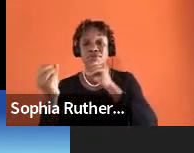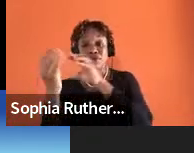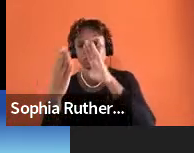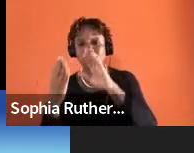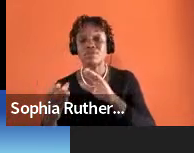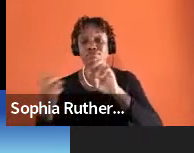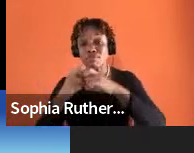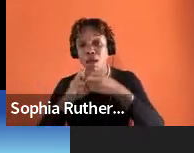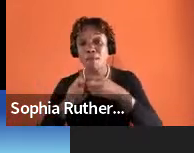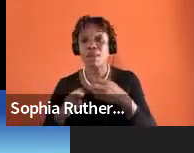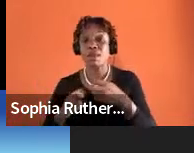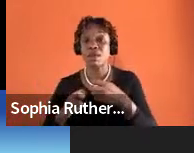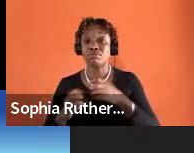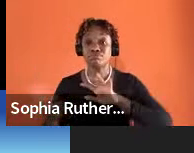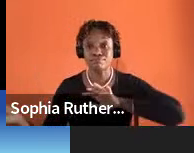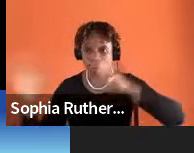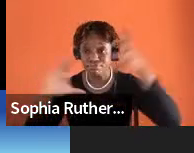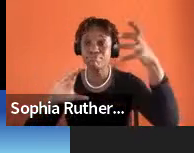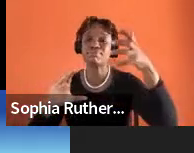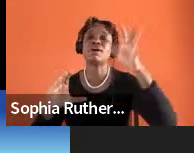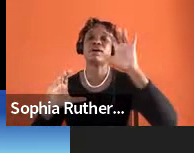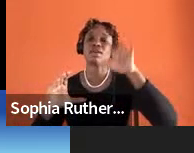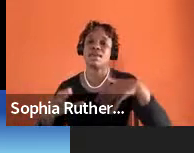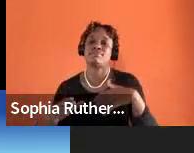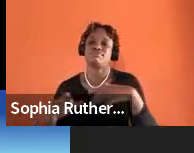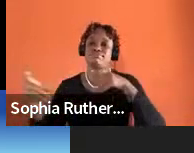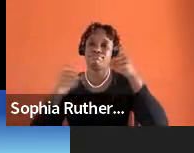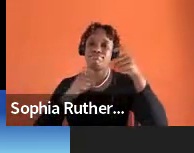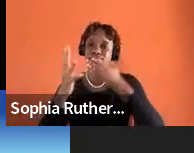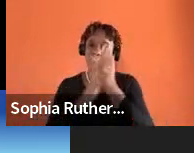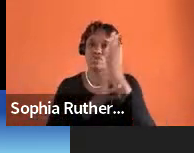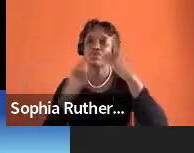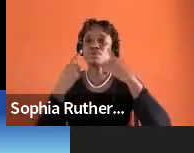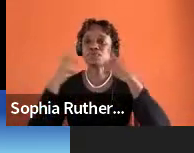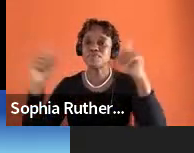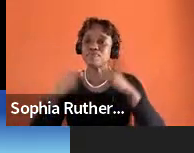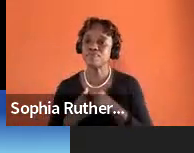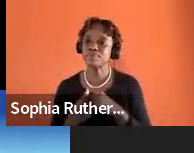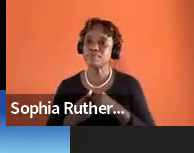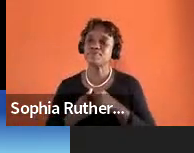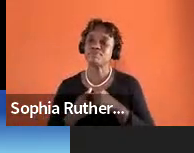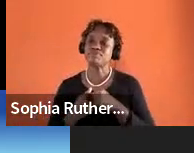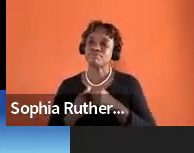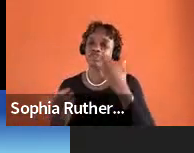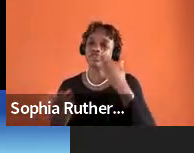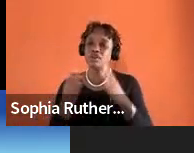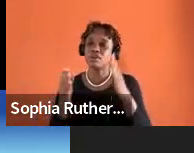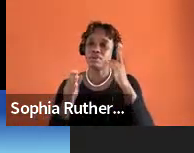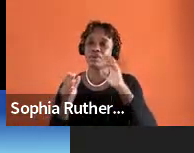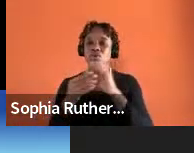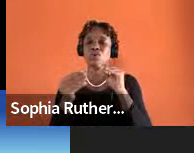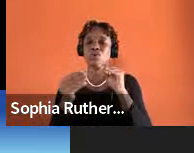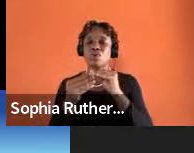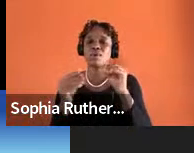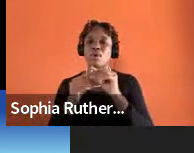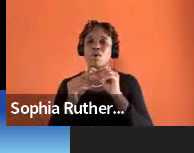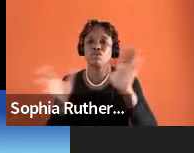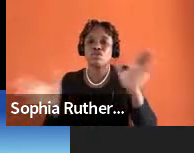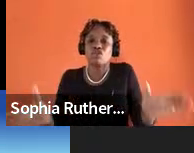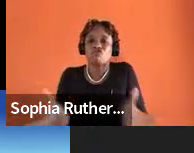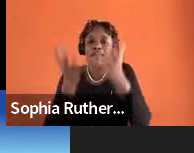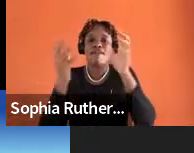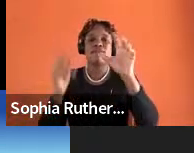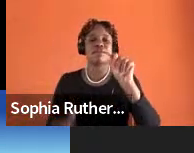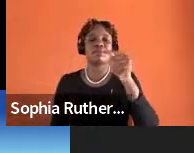life situations, to bounce back and basically move on. So you may hear of terms about thriving and resilience,